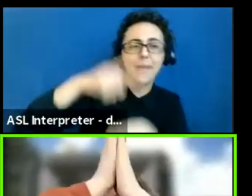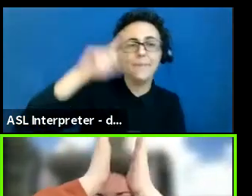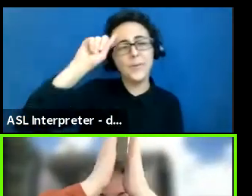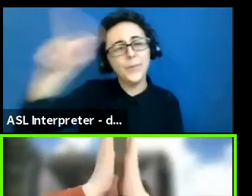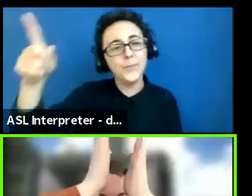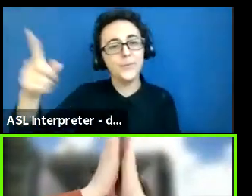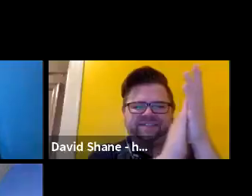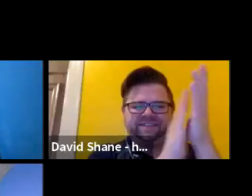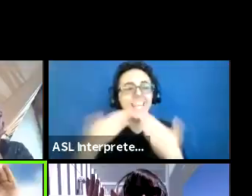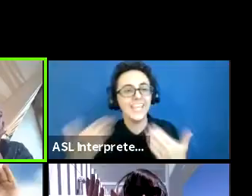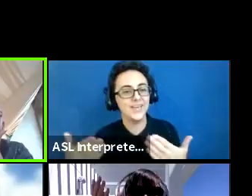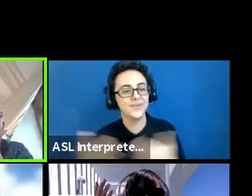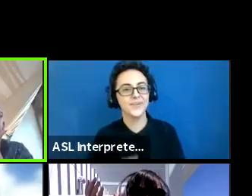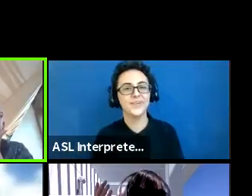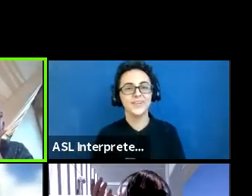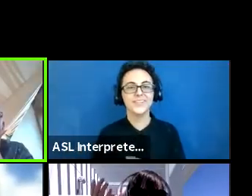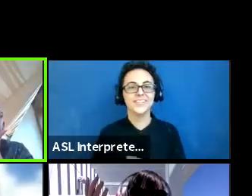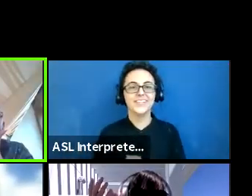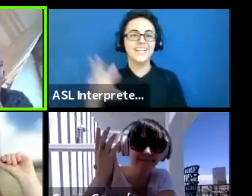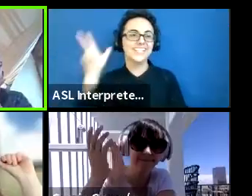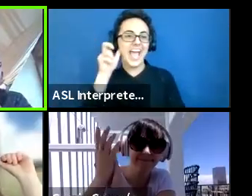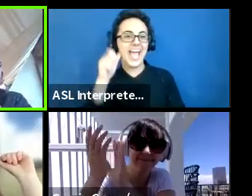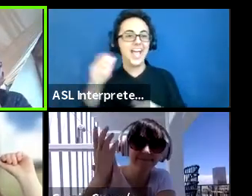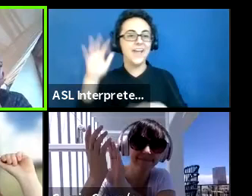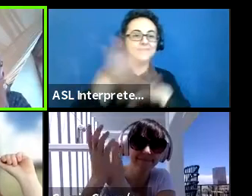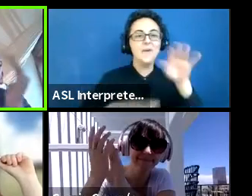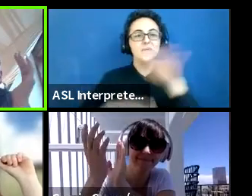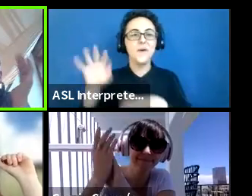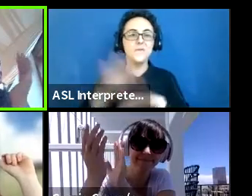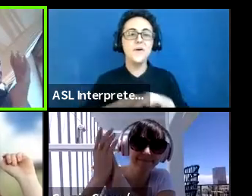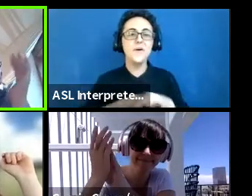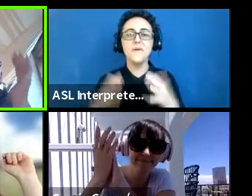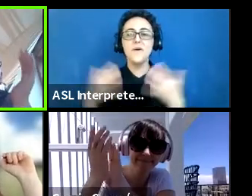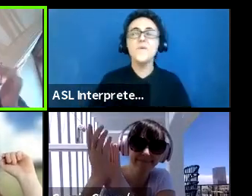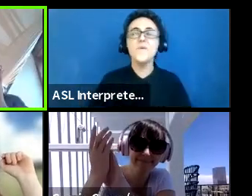Thank you. I am so amazed.